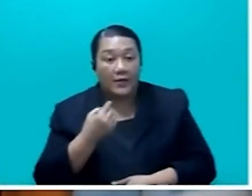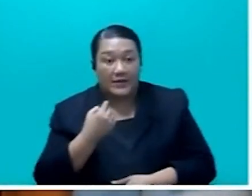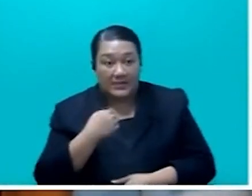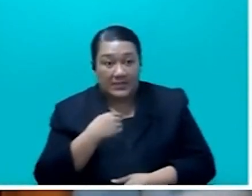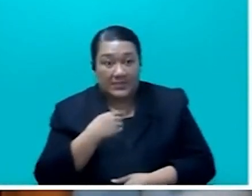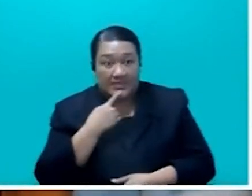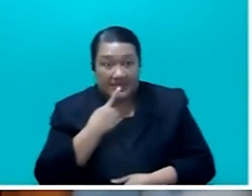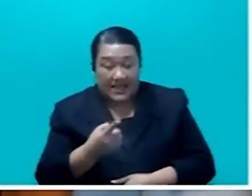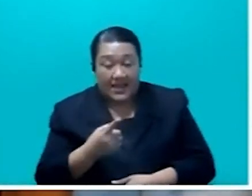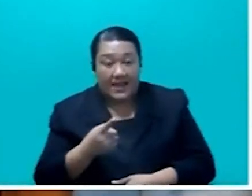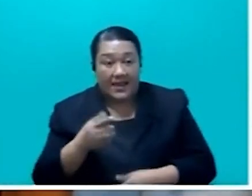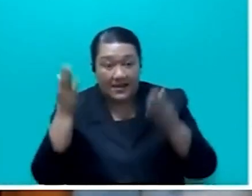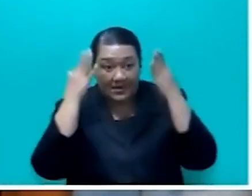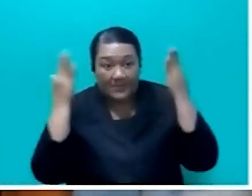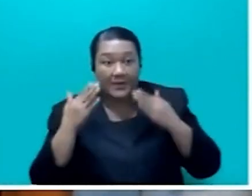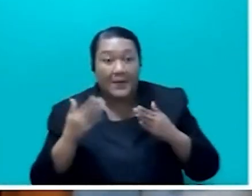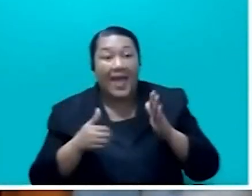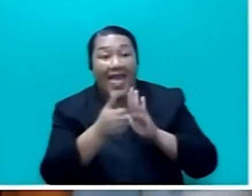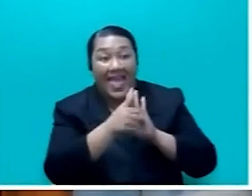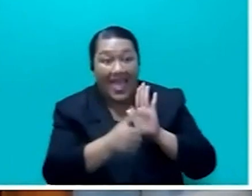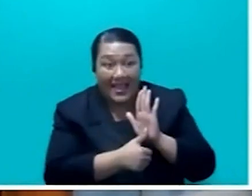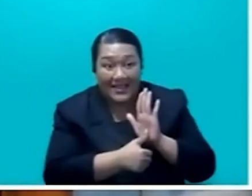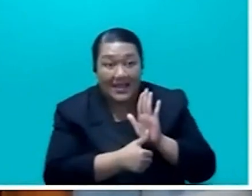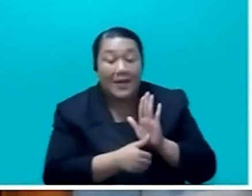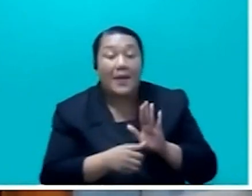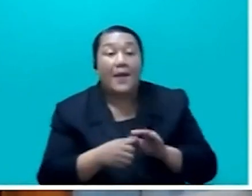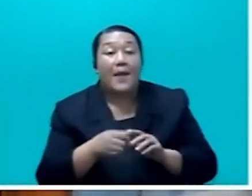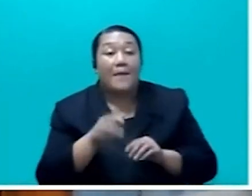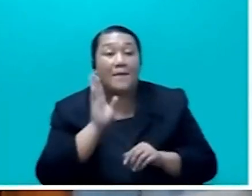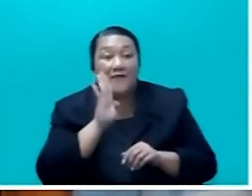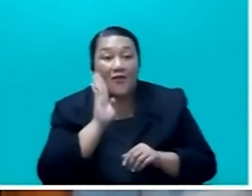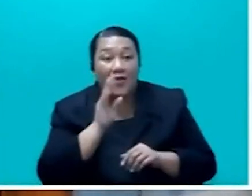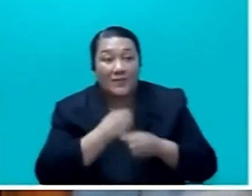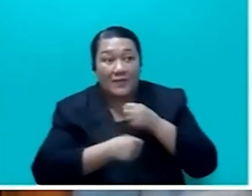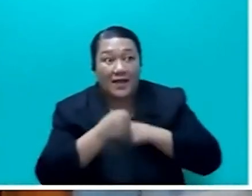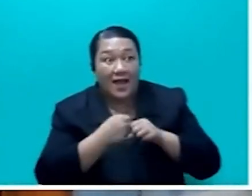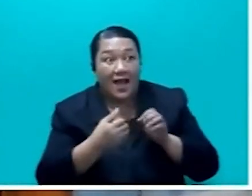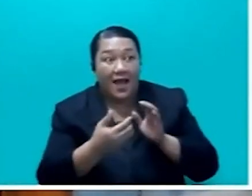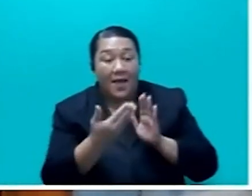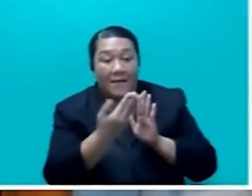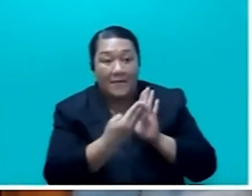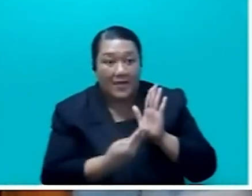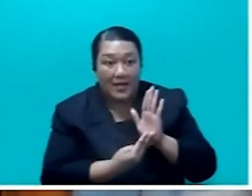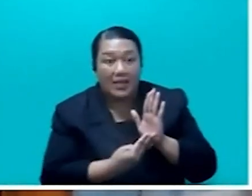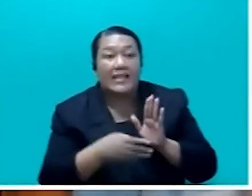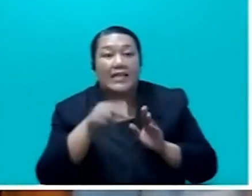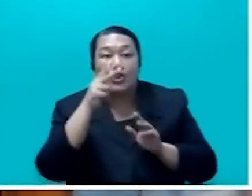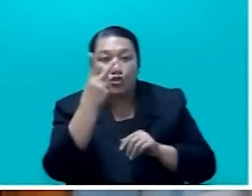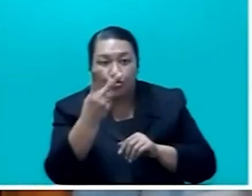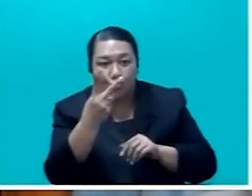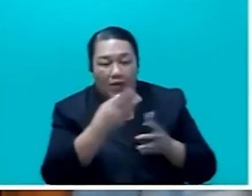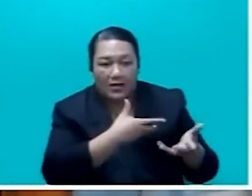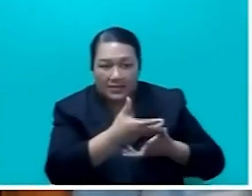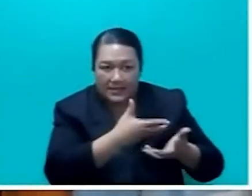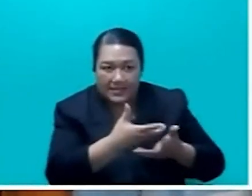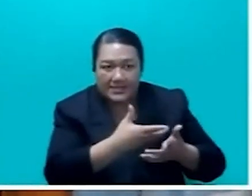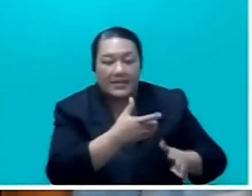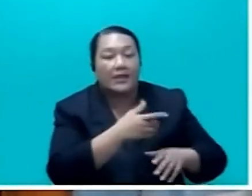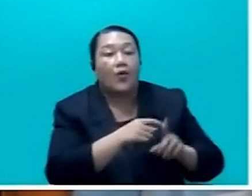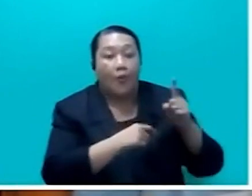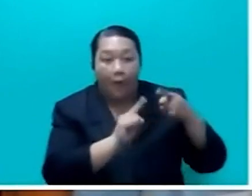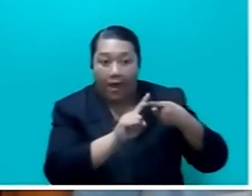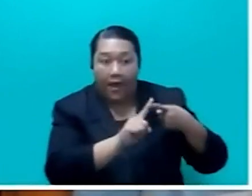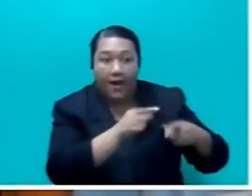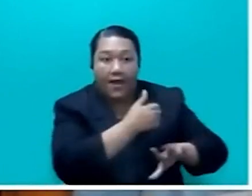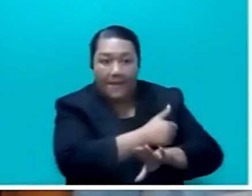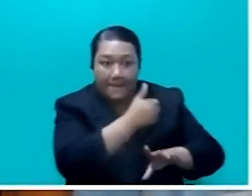place. Before it comes to be repealed, there needs to be two kinds of consultation. One, consultation by the government, and one